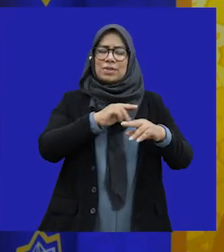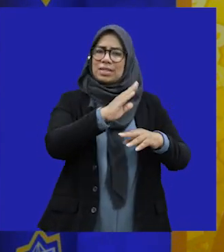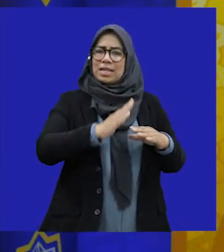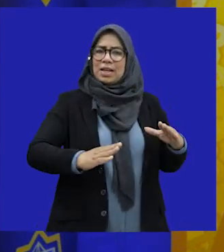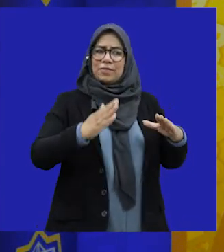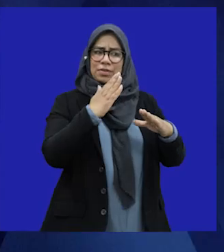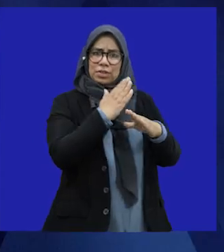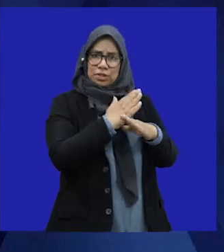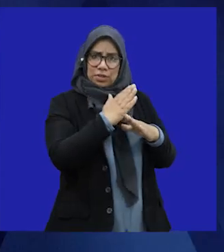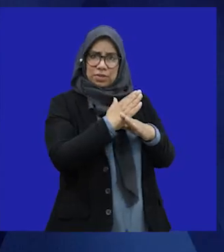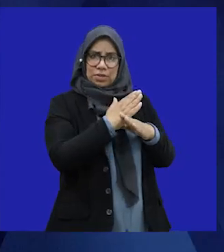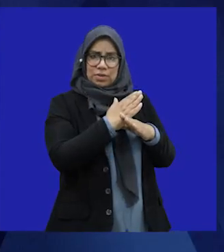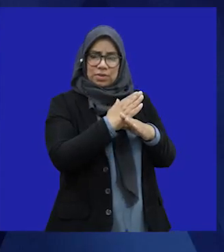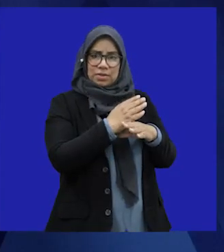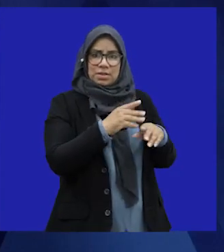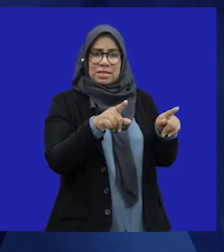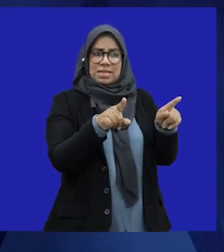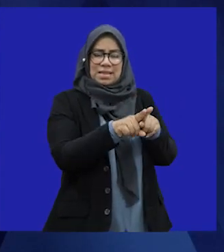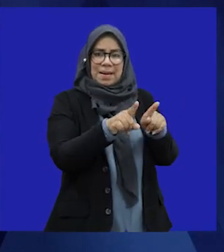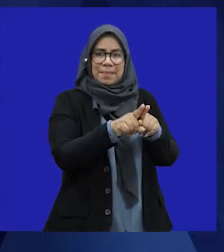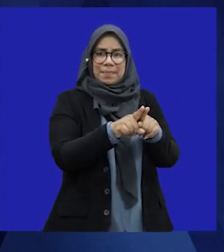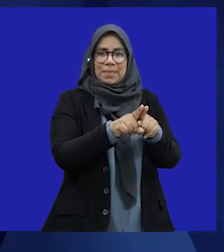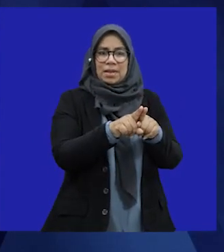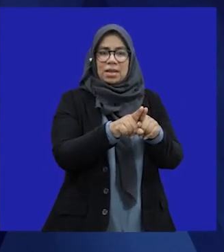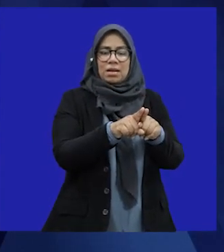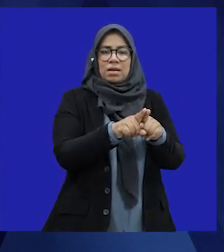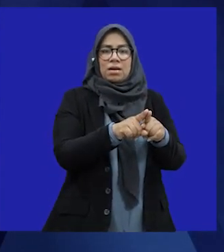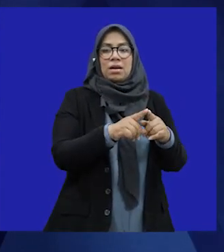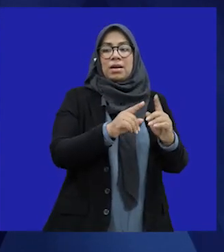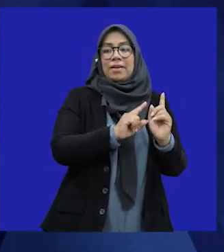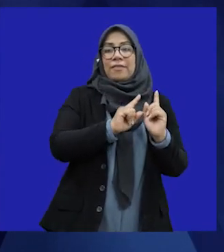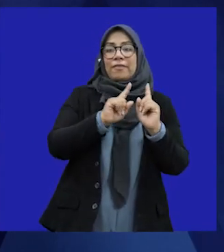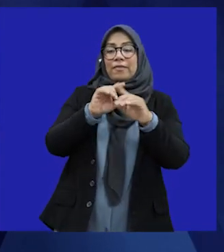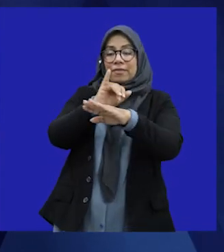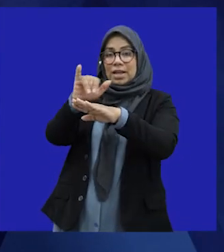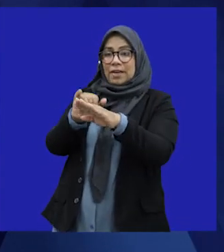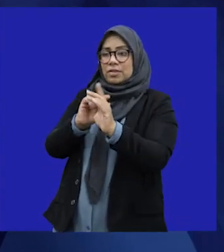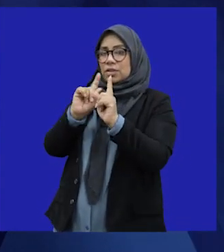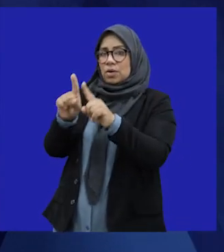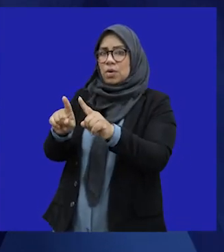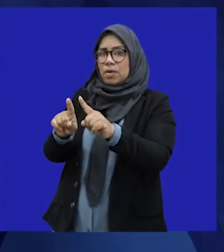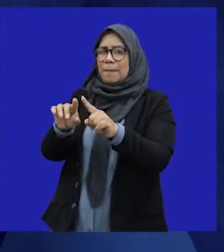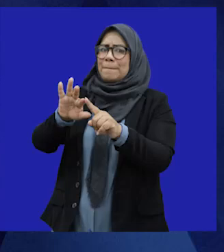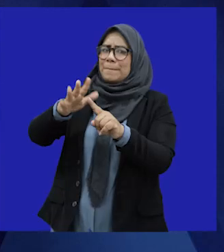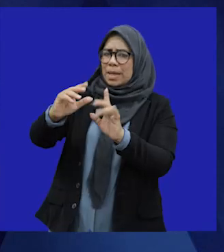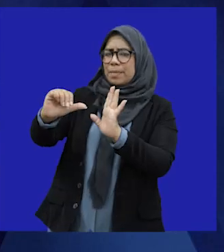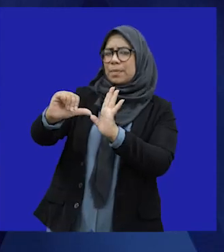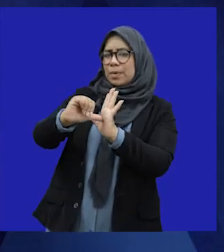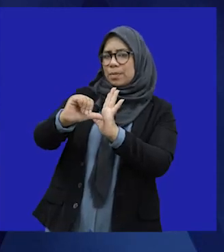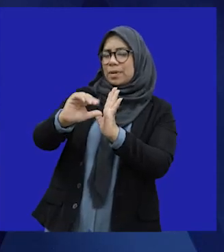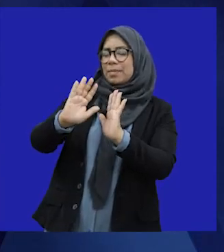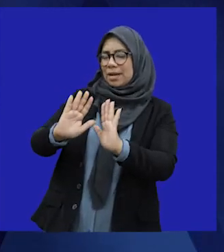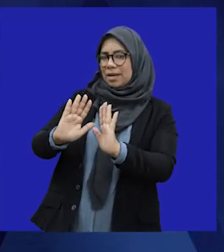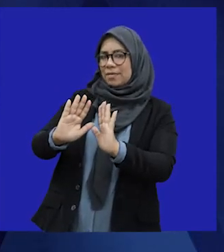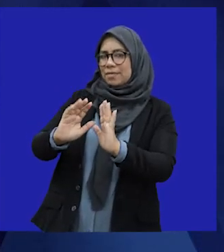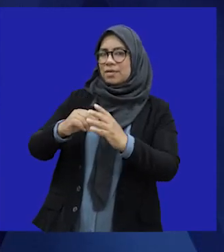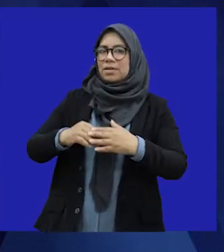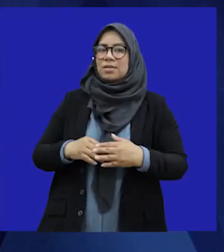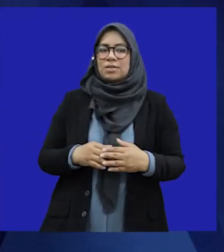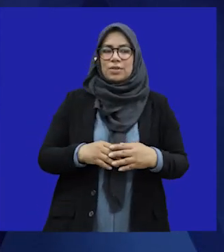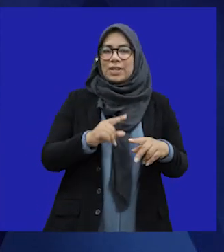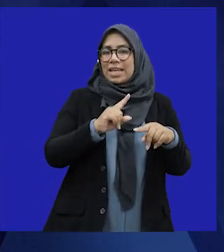his status in paradise elevated, and also a